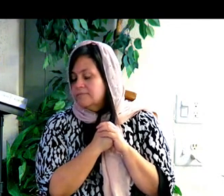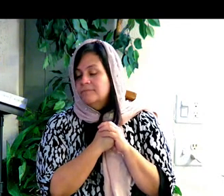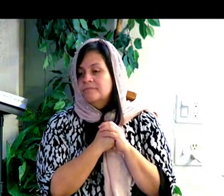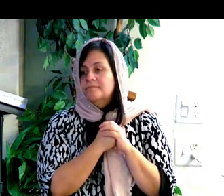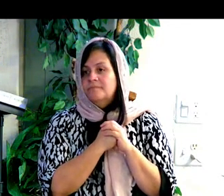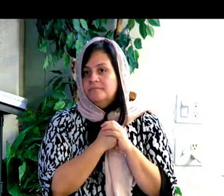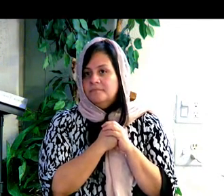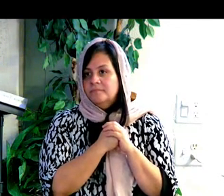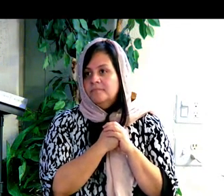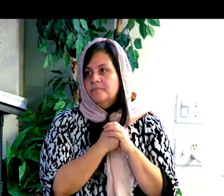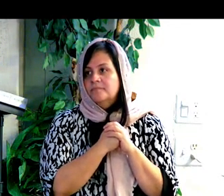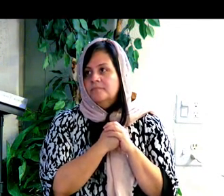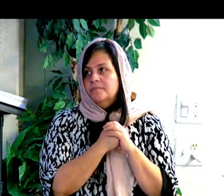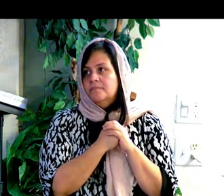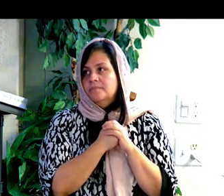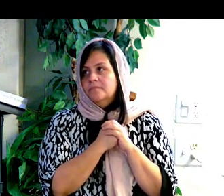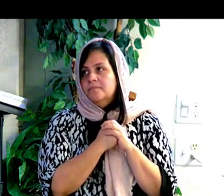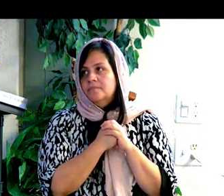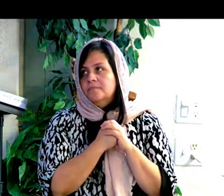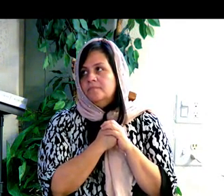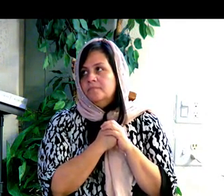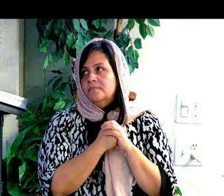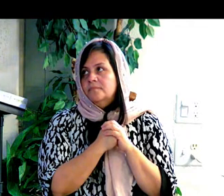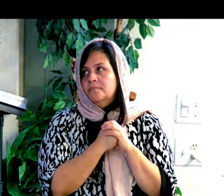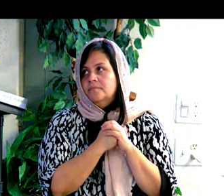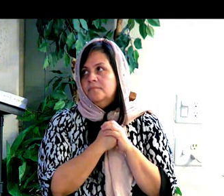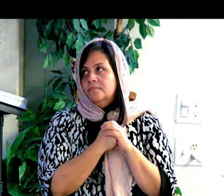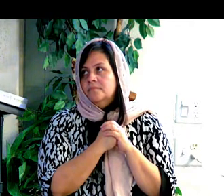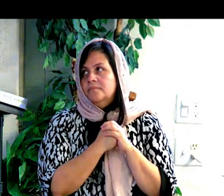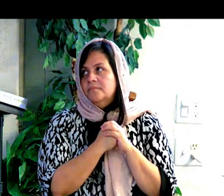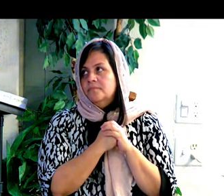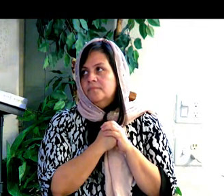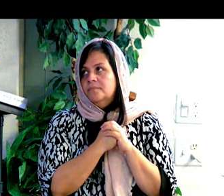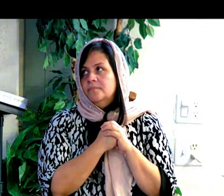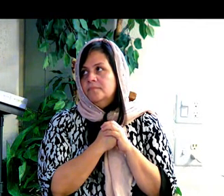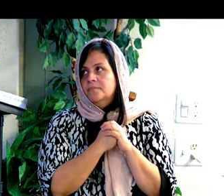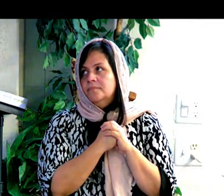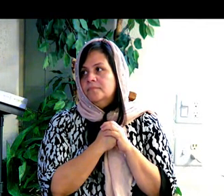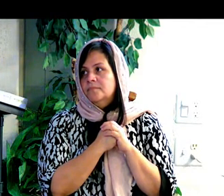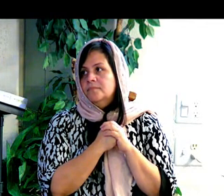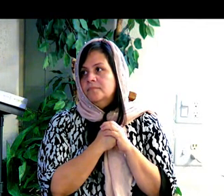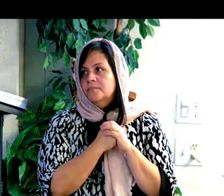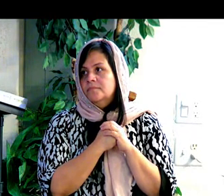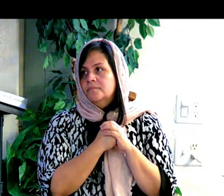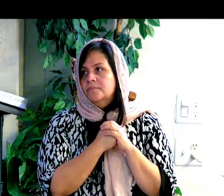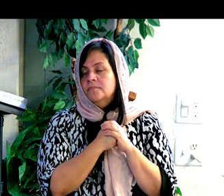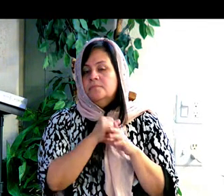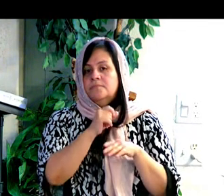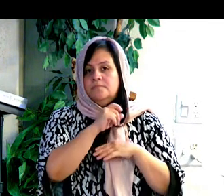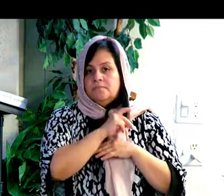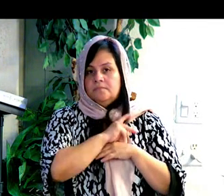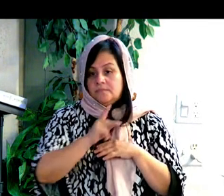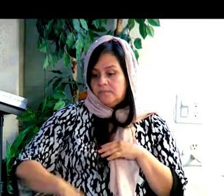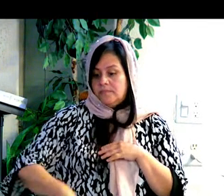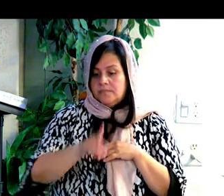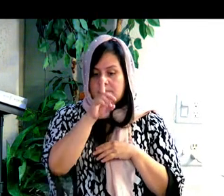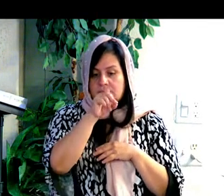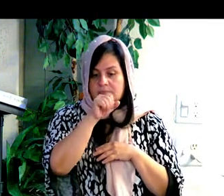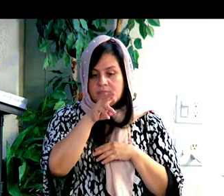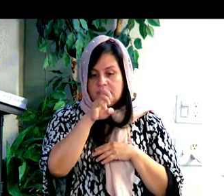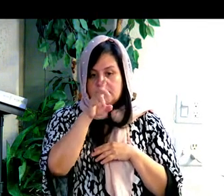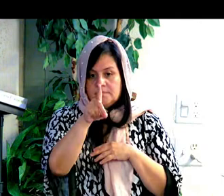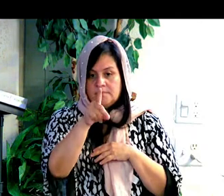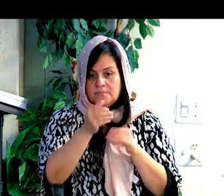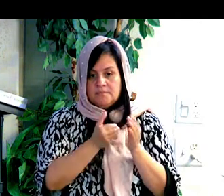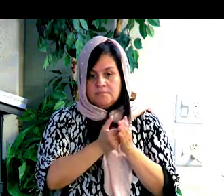was it Aruna? What was the, his name was, I wrote his name down here. Aruna. I think it was